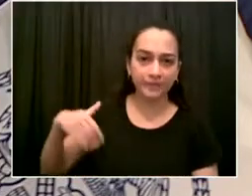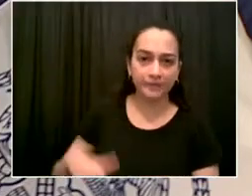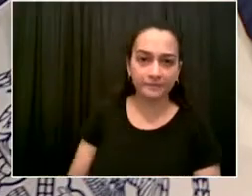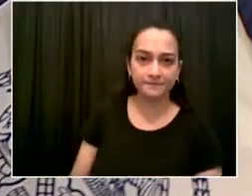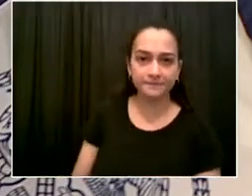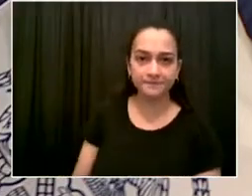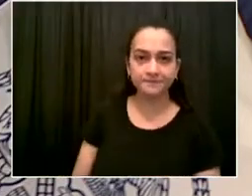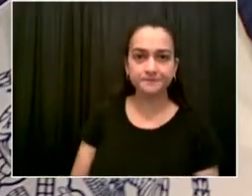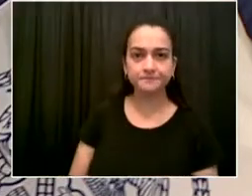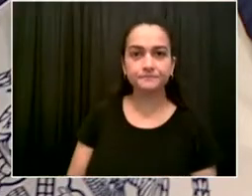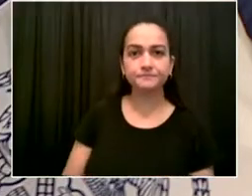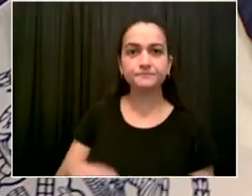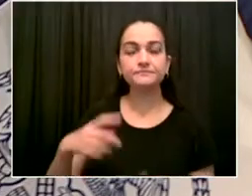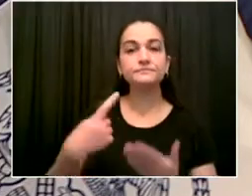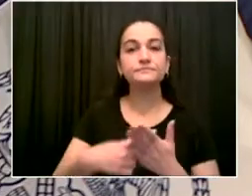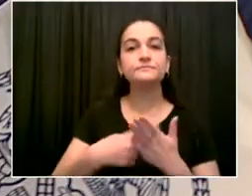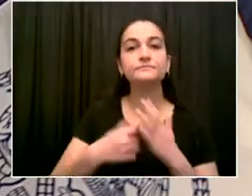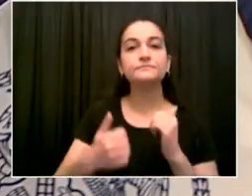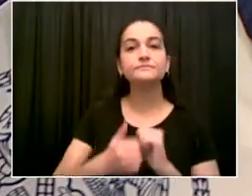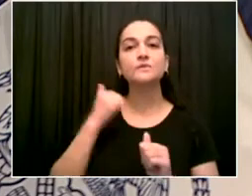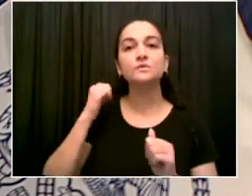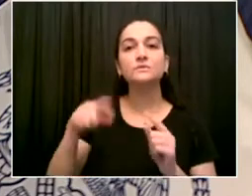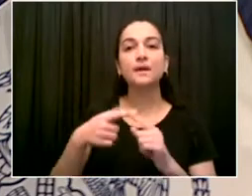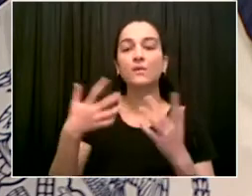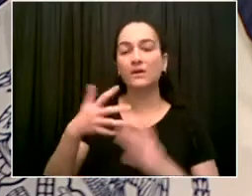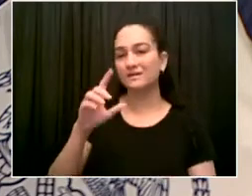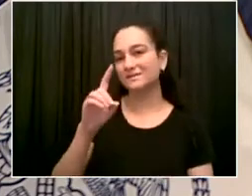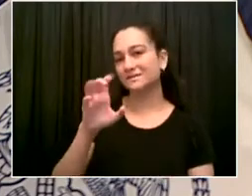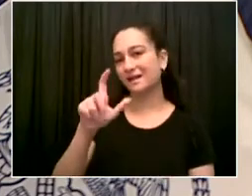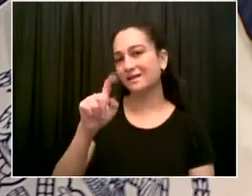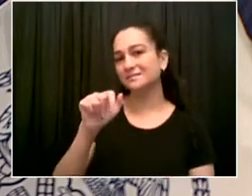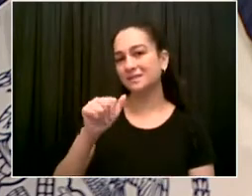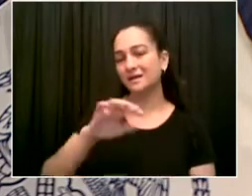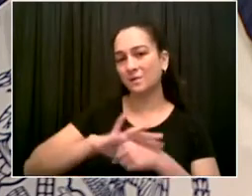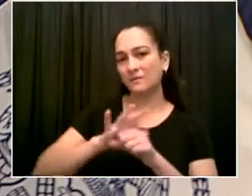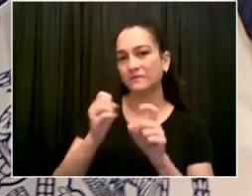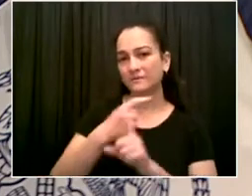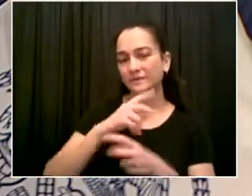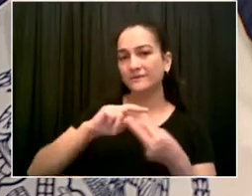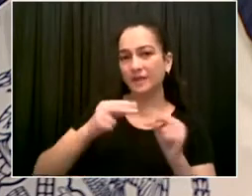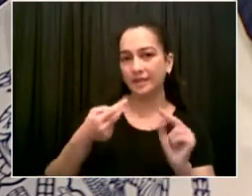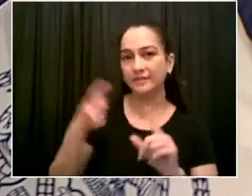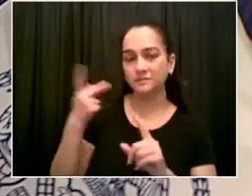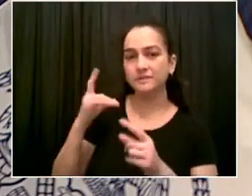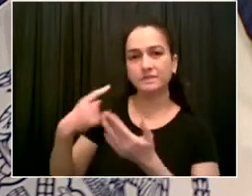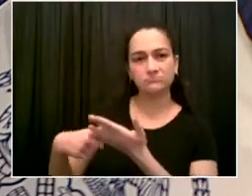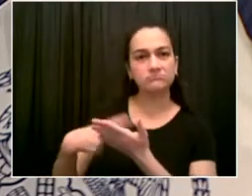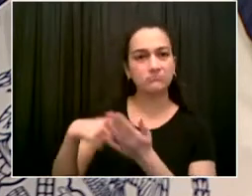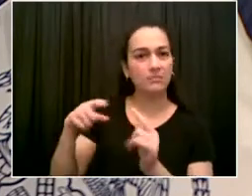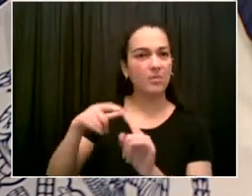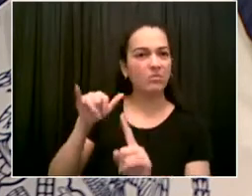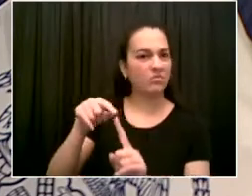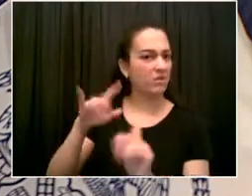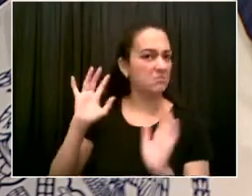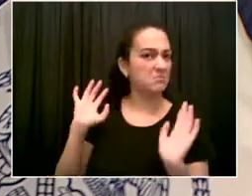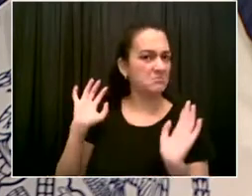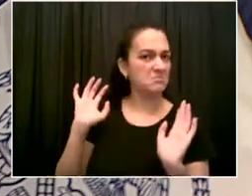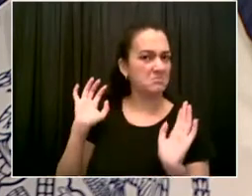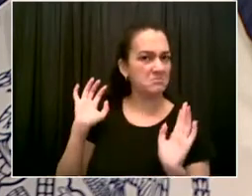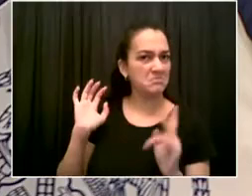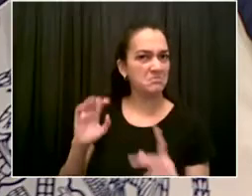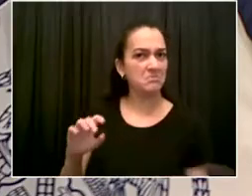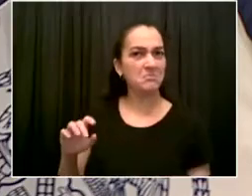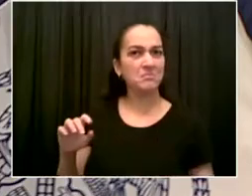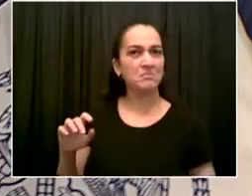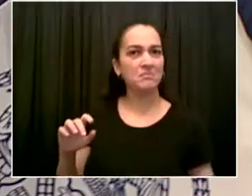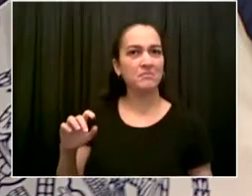topic. And, you know, a good open dialogue on the different approaches and what makes